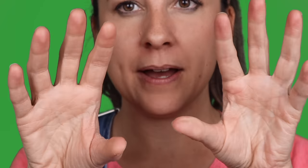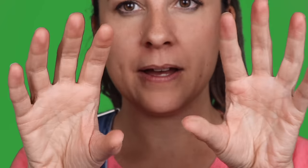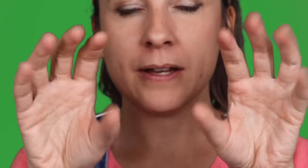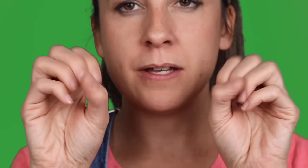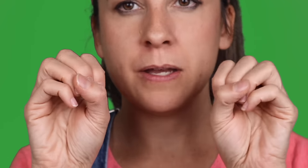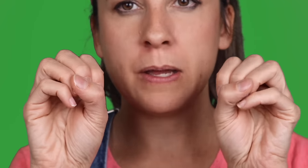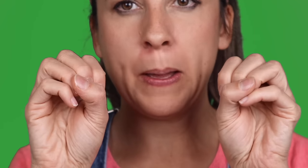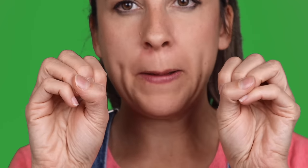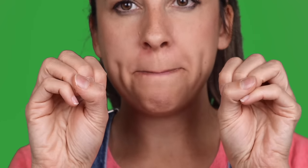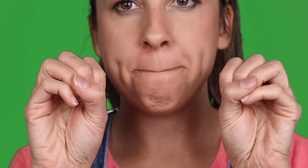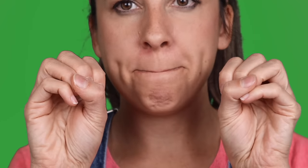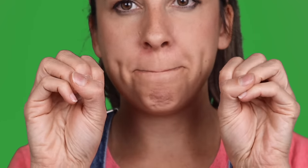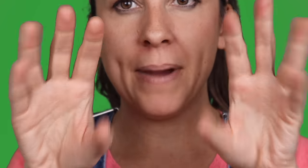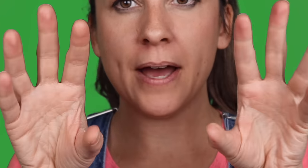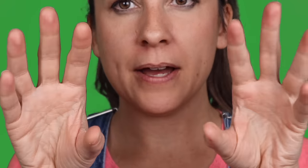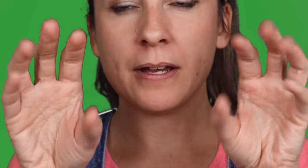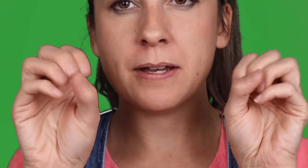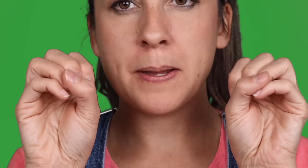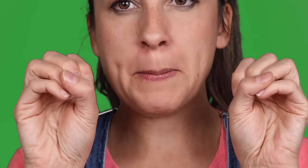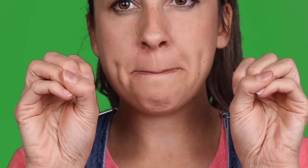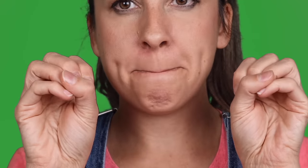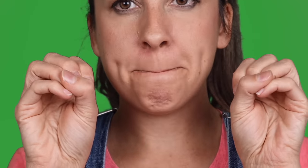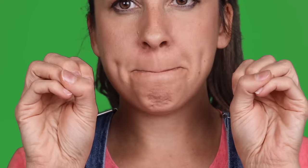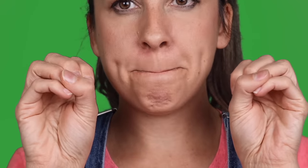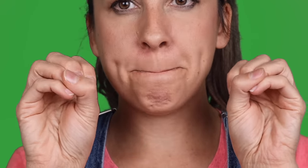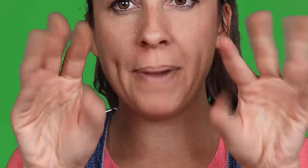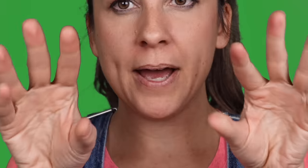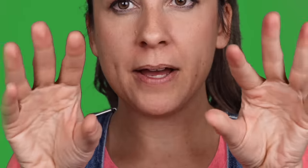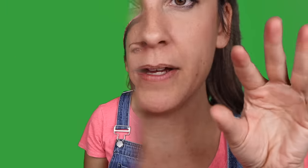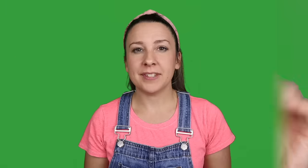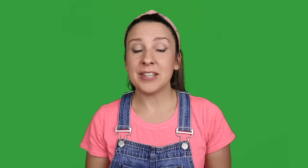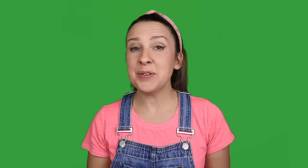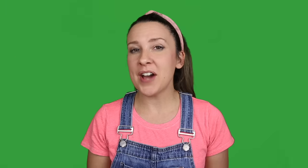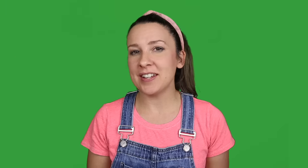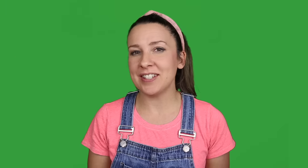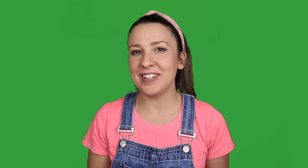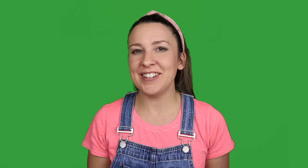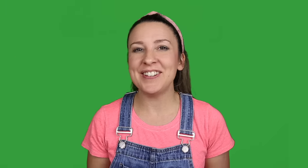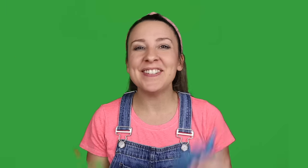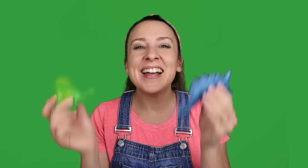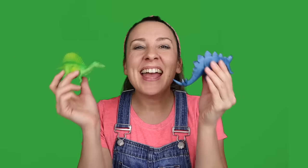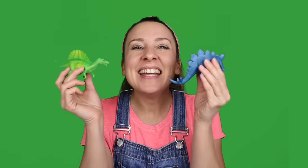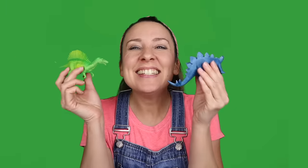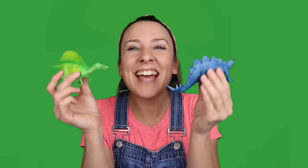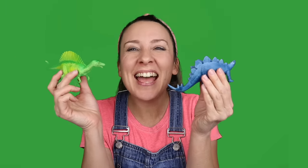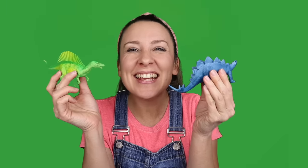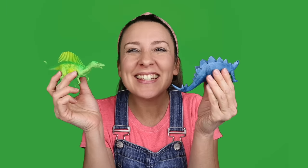P. P. P. You got two